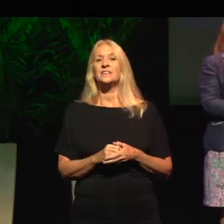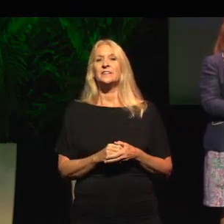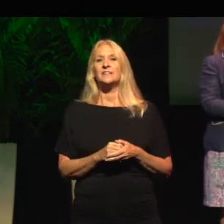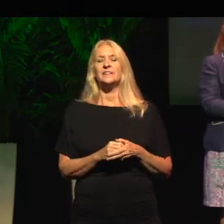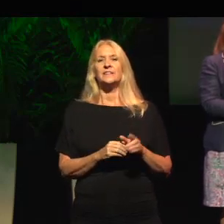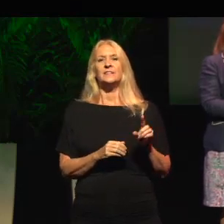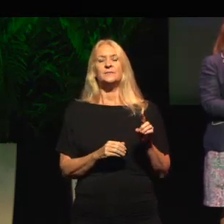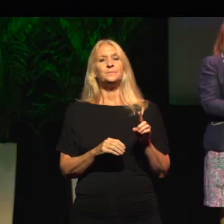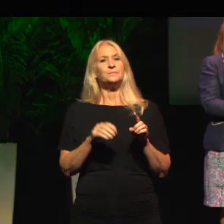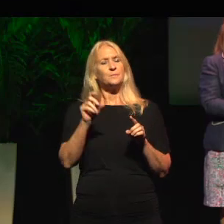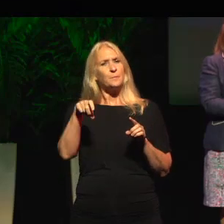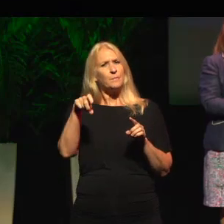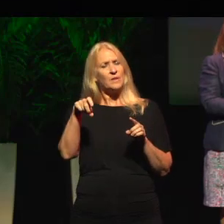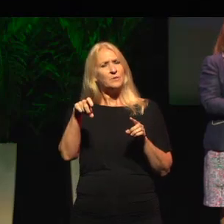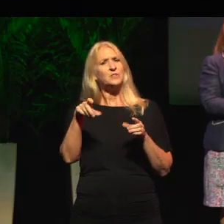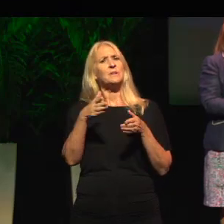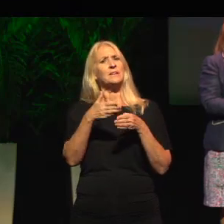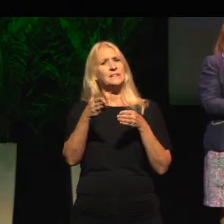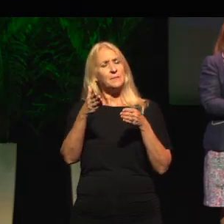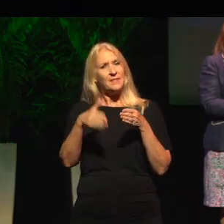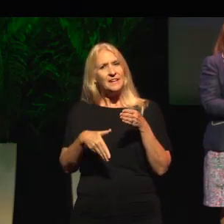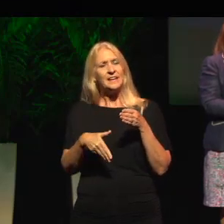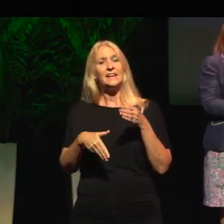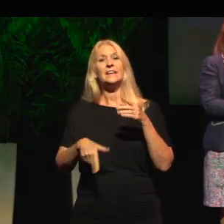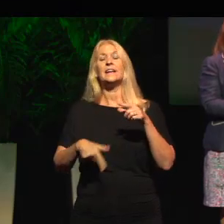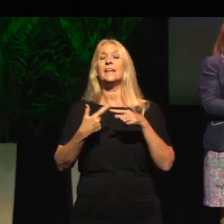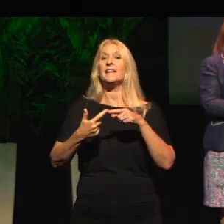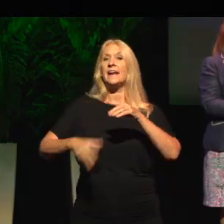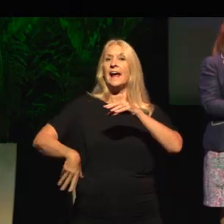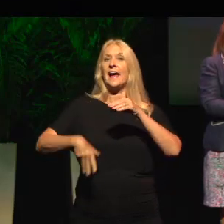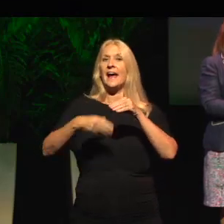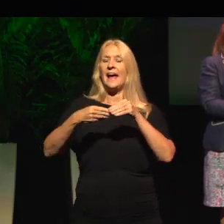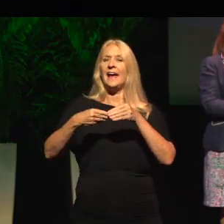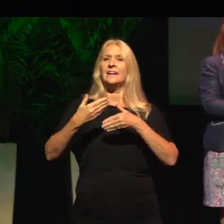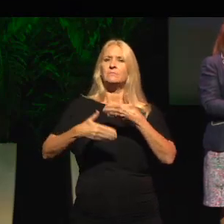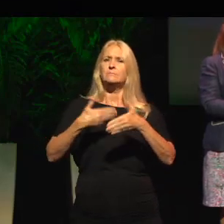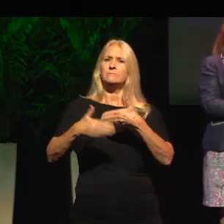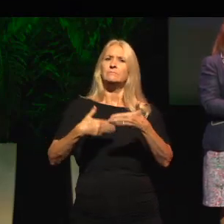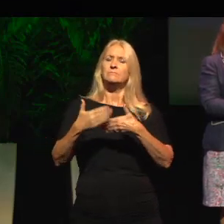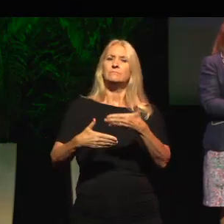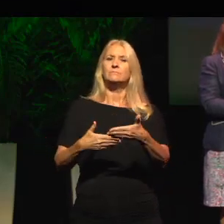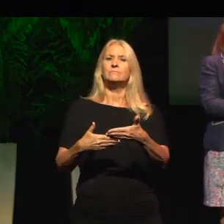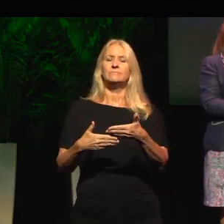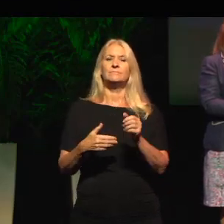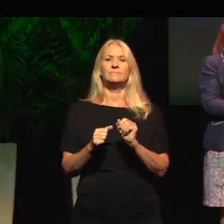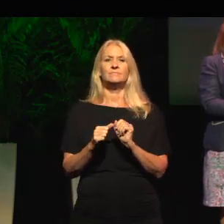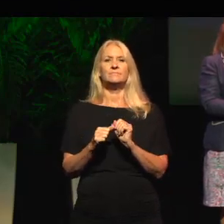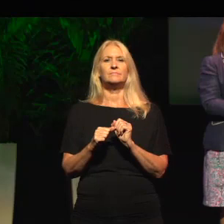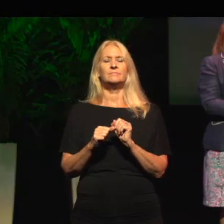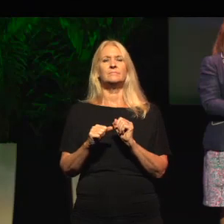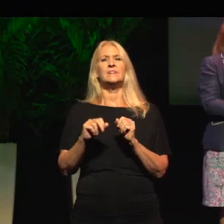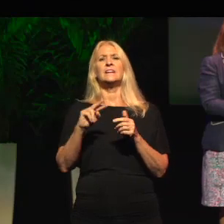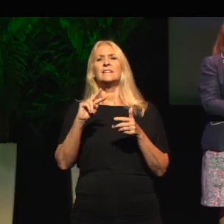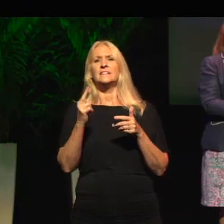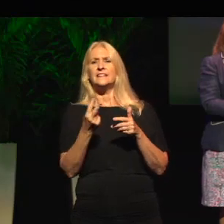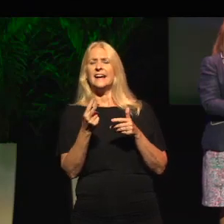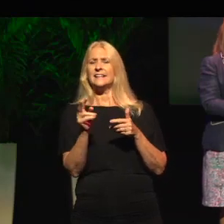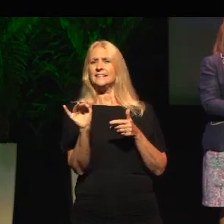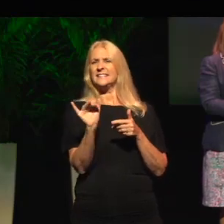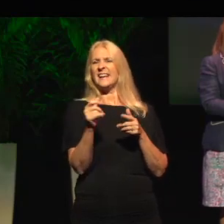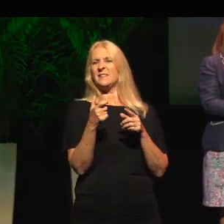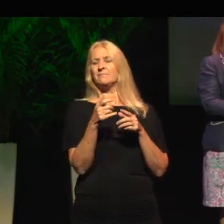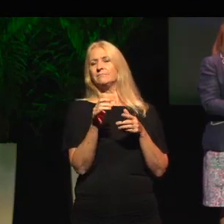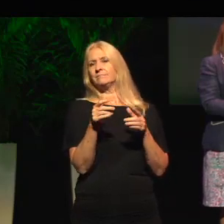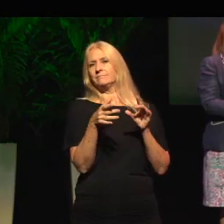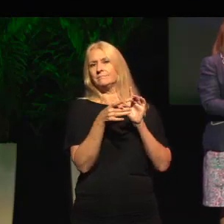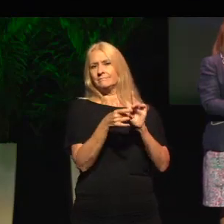Well, we should be able to complete those and then add as the year goes on. The second goal springs from the first, and that its